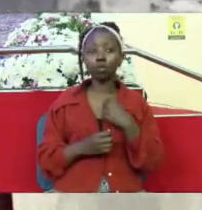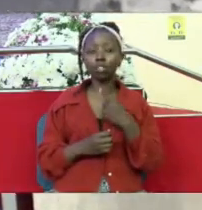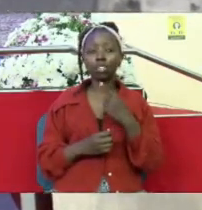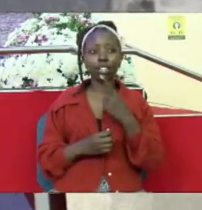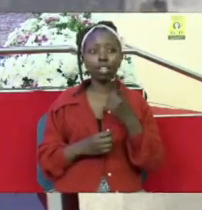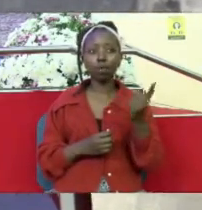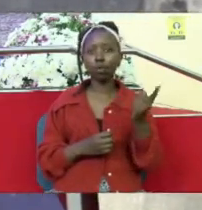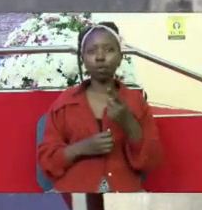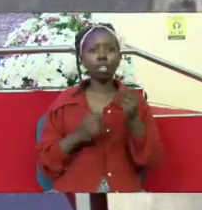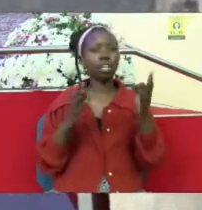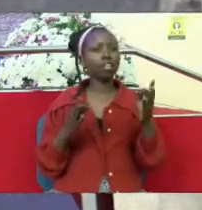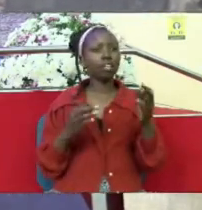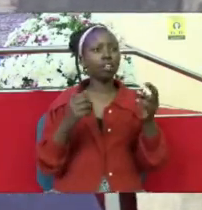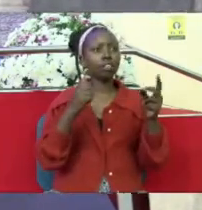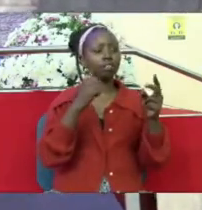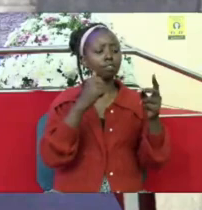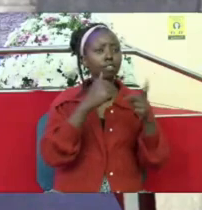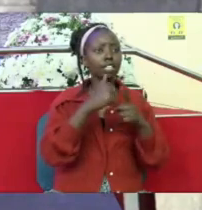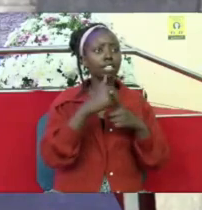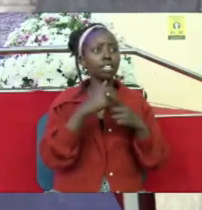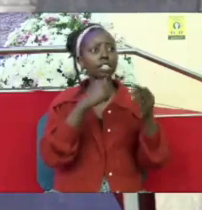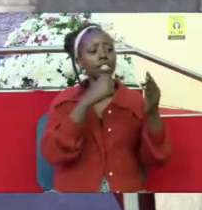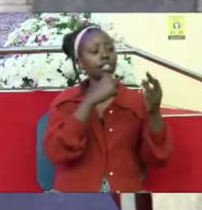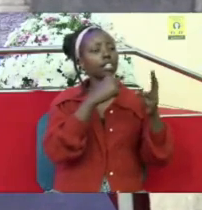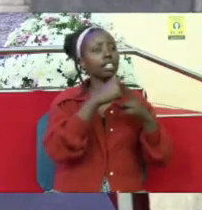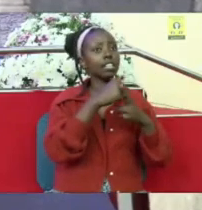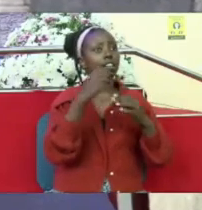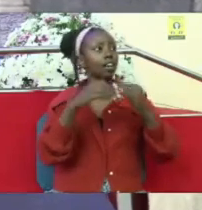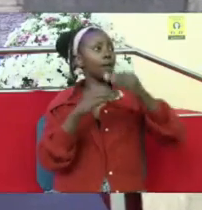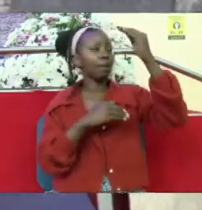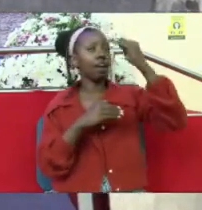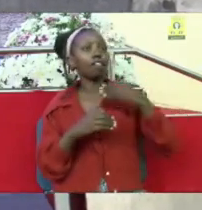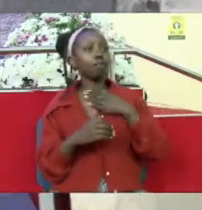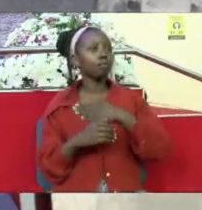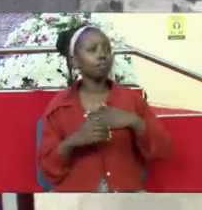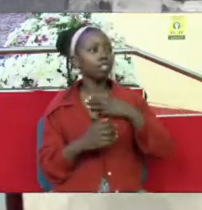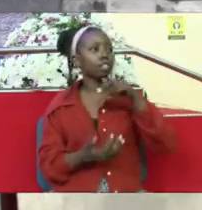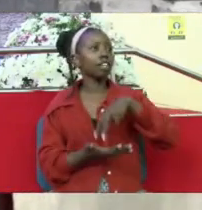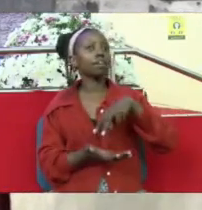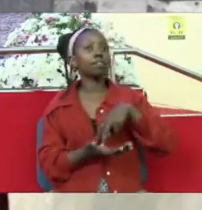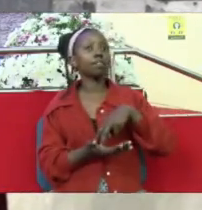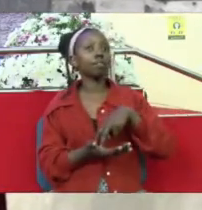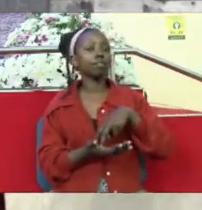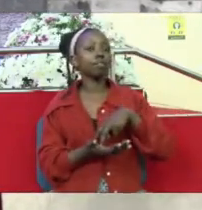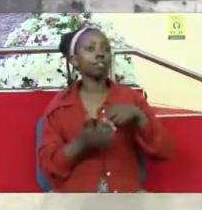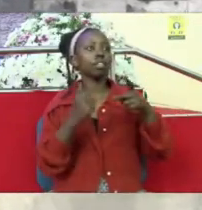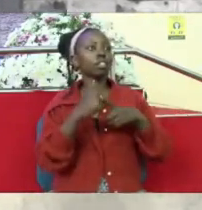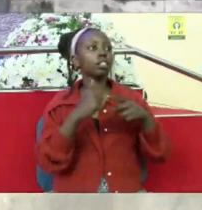If you are 67 and above, stand. Kama wewe ni miaka 67 na juu, usimame. Masharia.